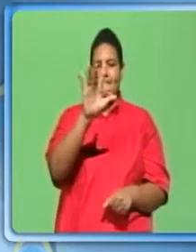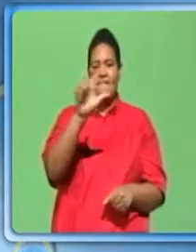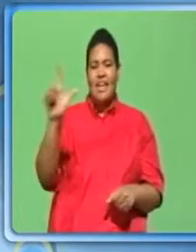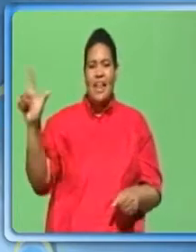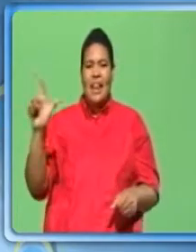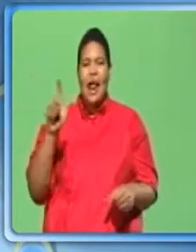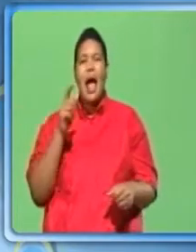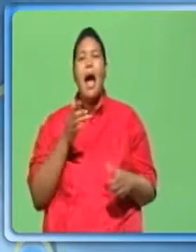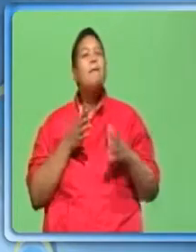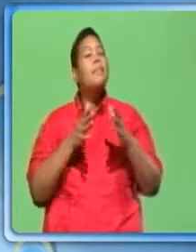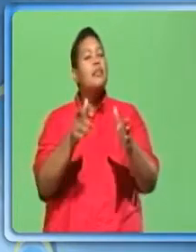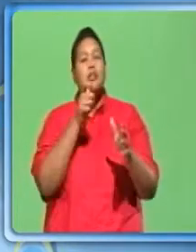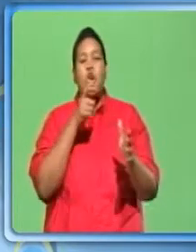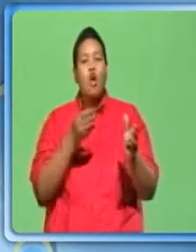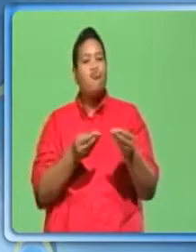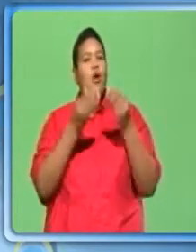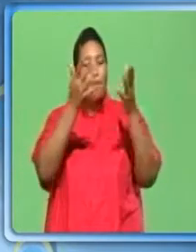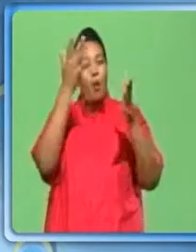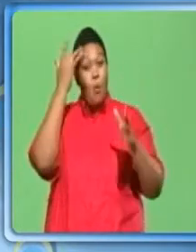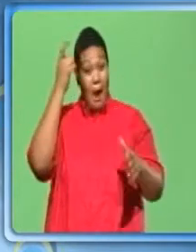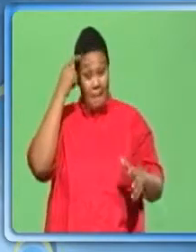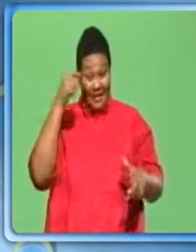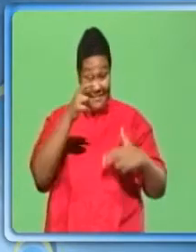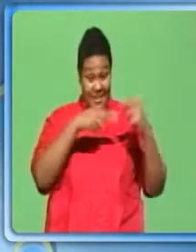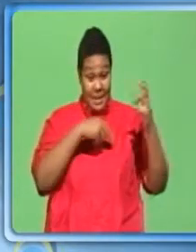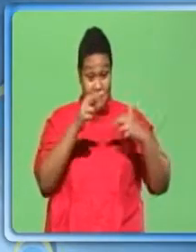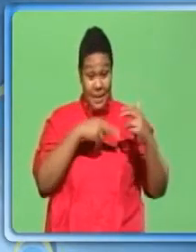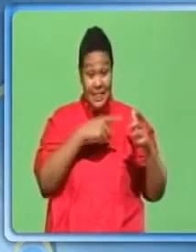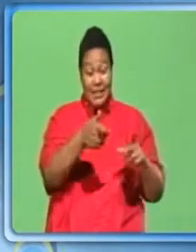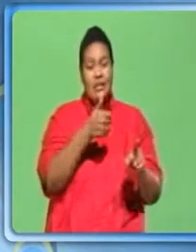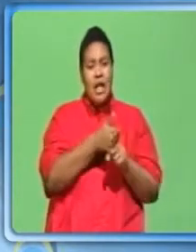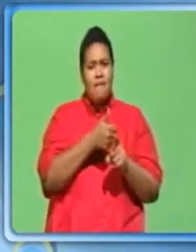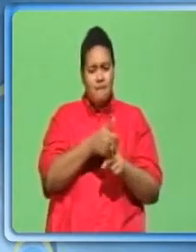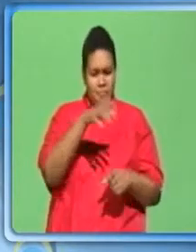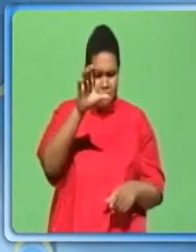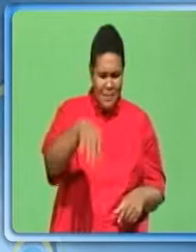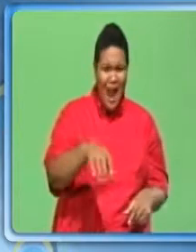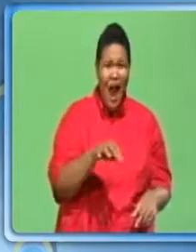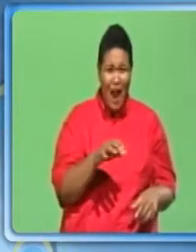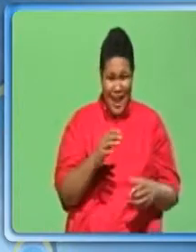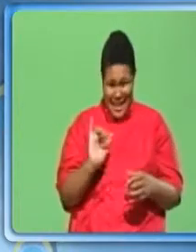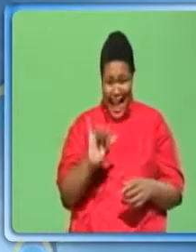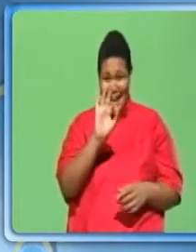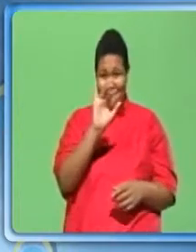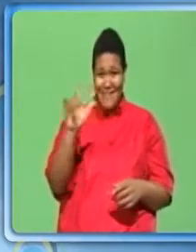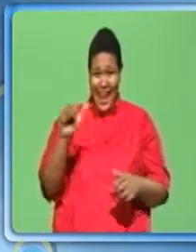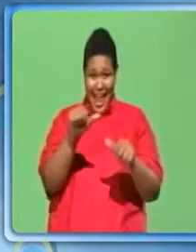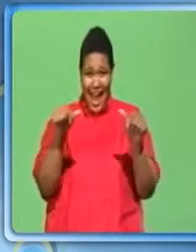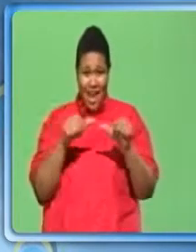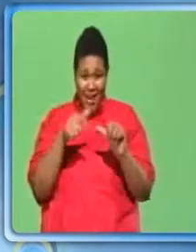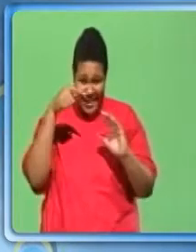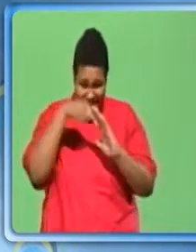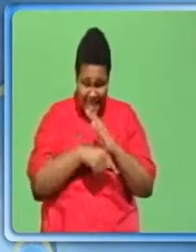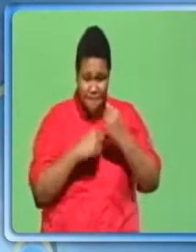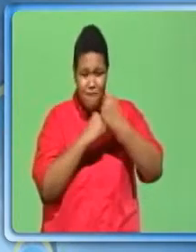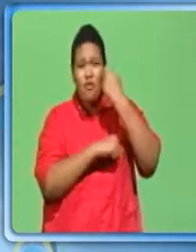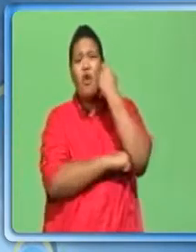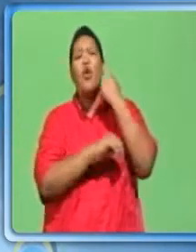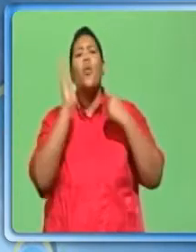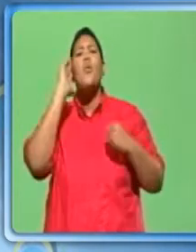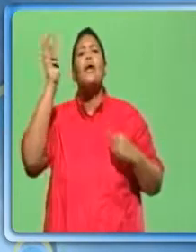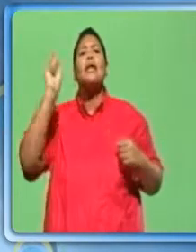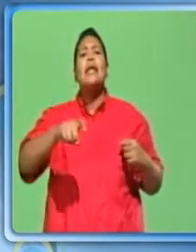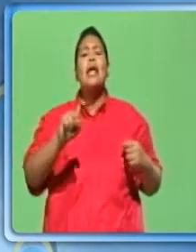method not to be recommended because if the building is sited on the filled area, either a deep foundation would be